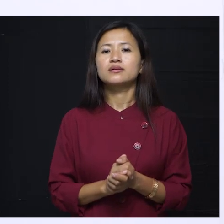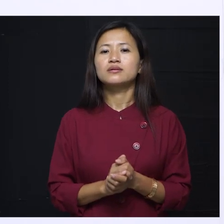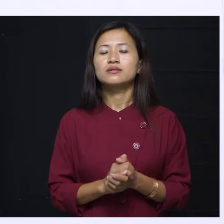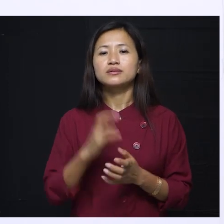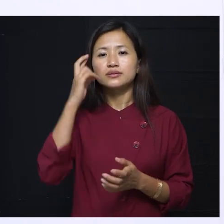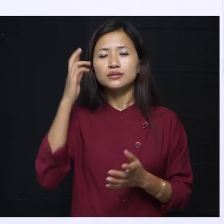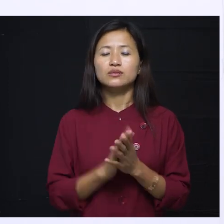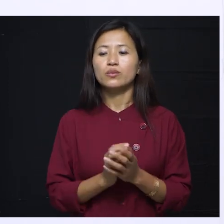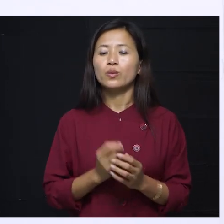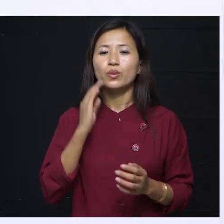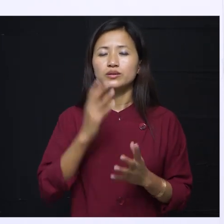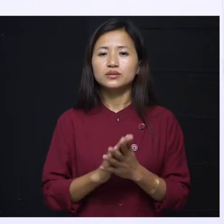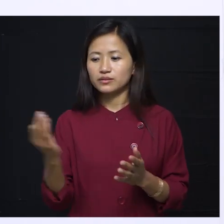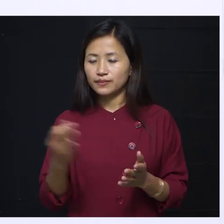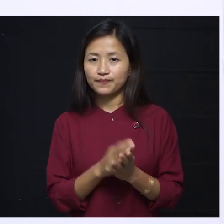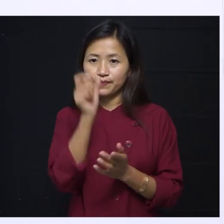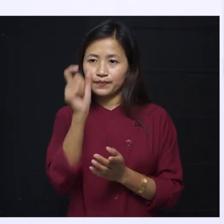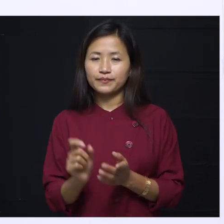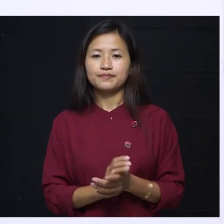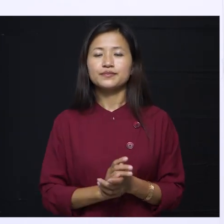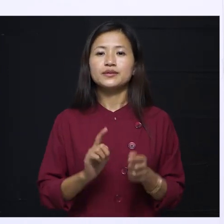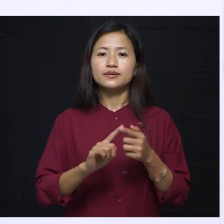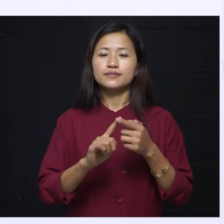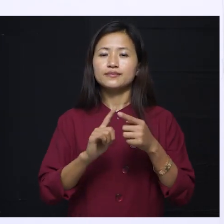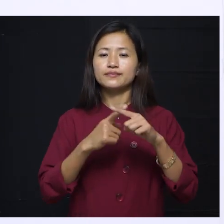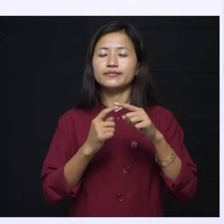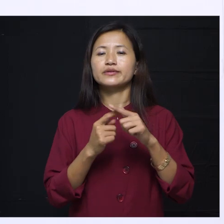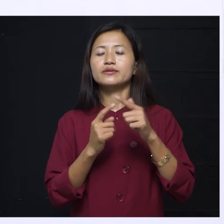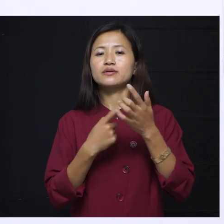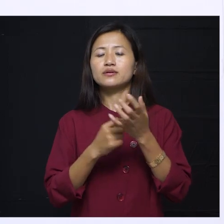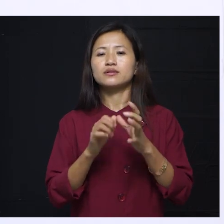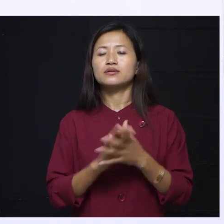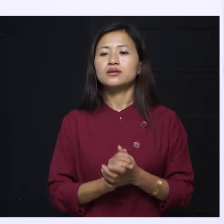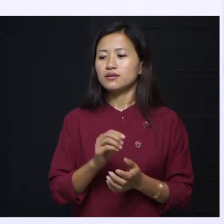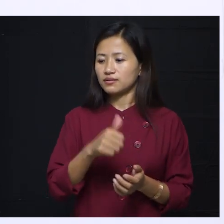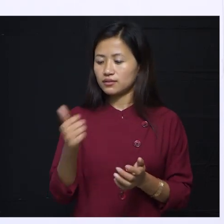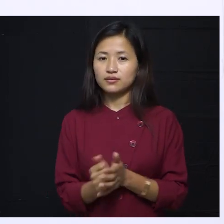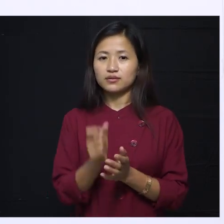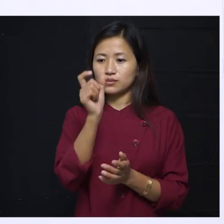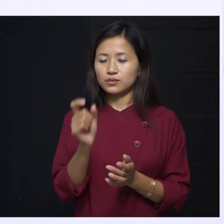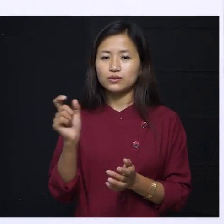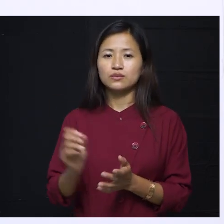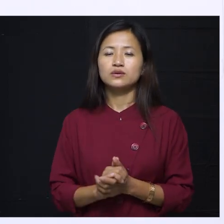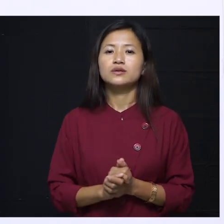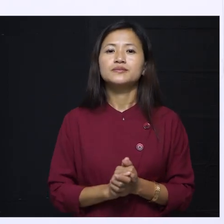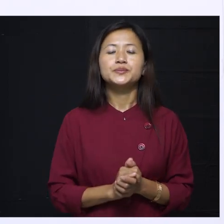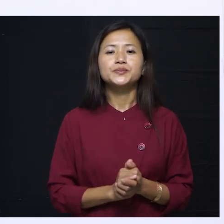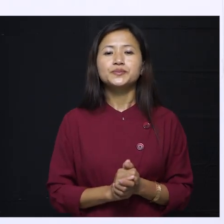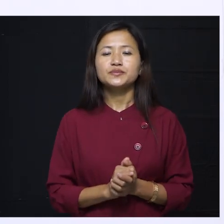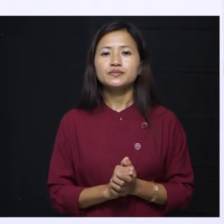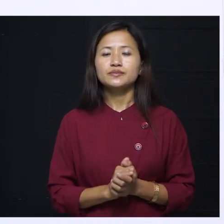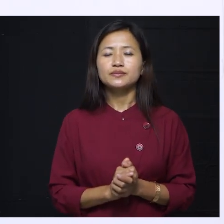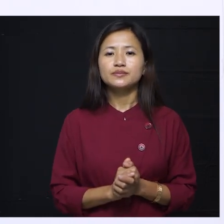sense only when it is added to a new word, even the word extra, if you use it with another word such as extra